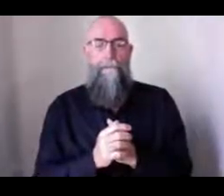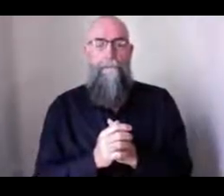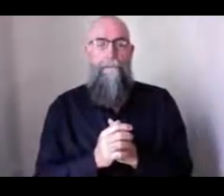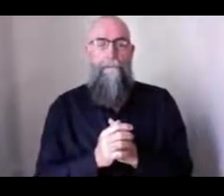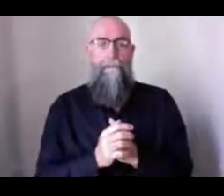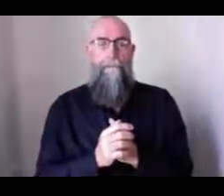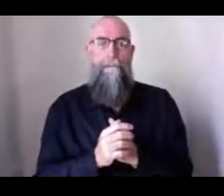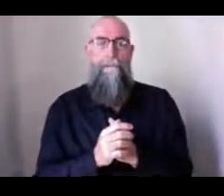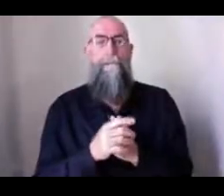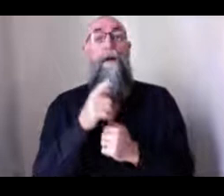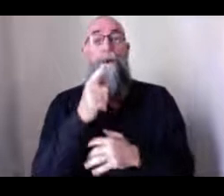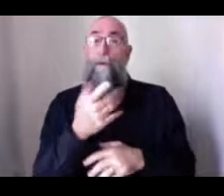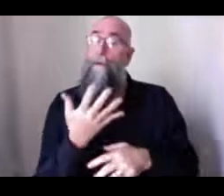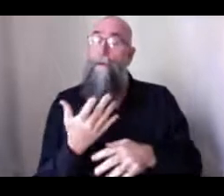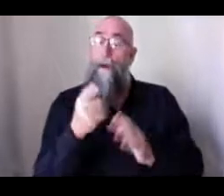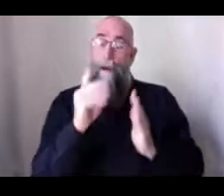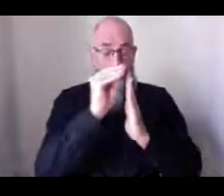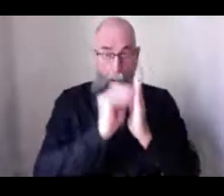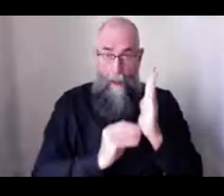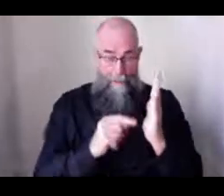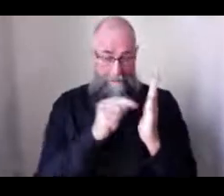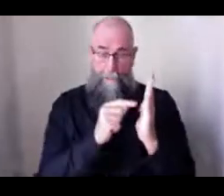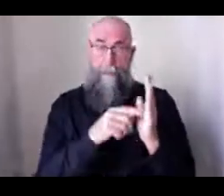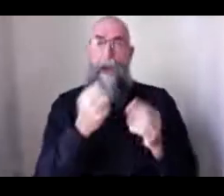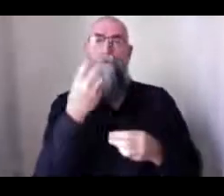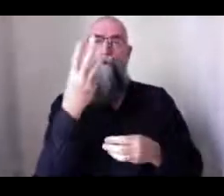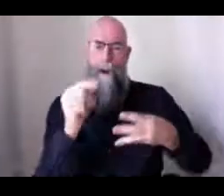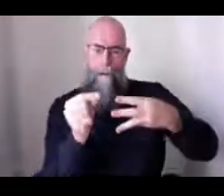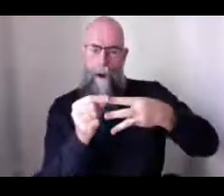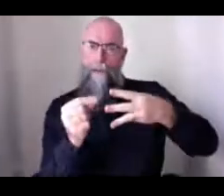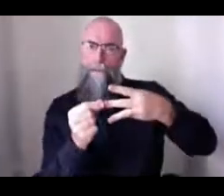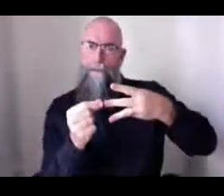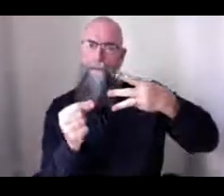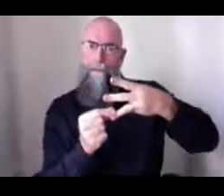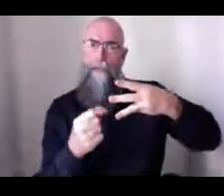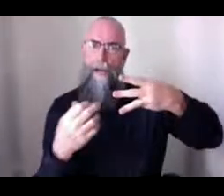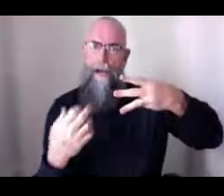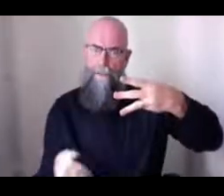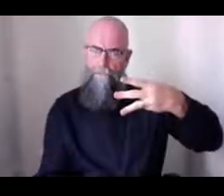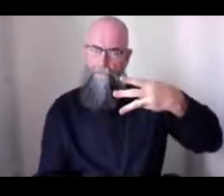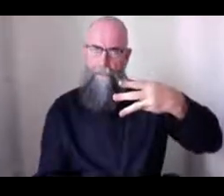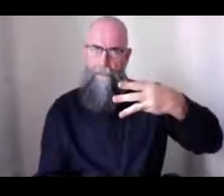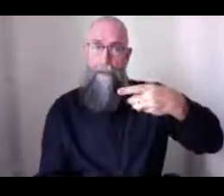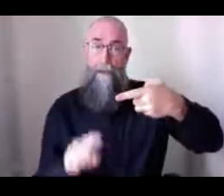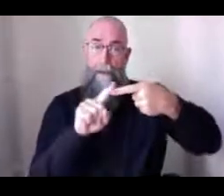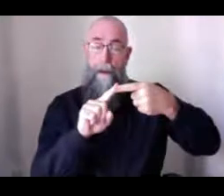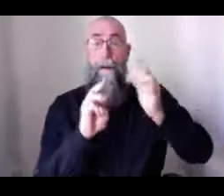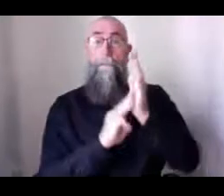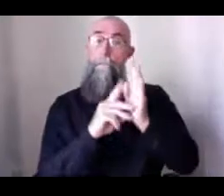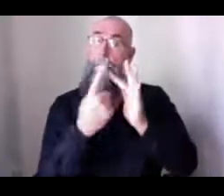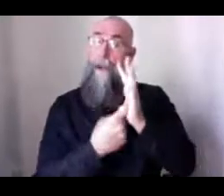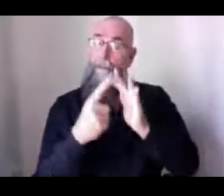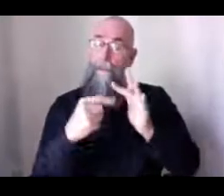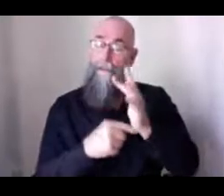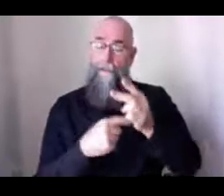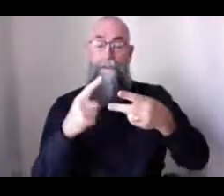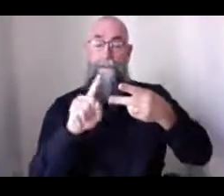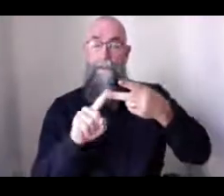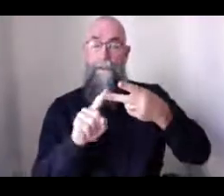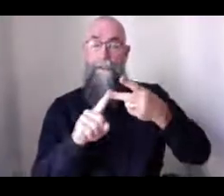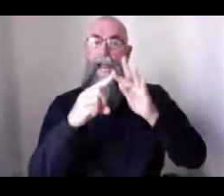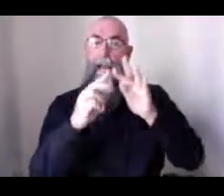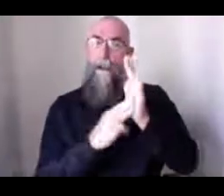So when you're making your application, there are 3 main assessment criteria: merit, impact, and